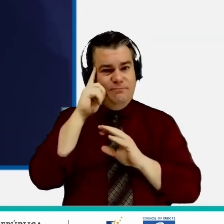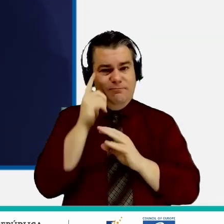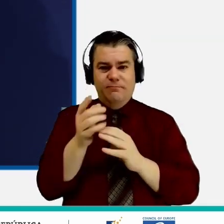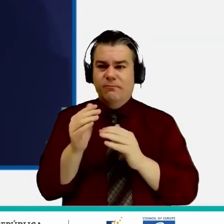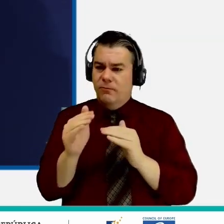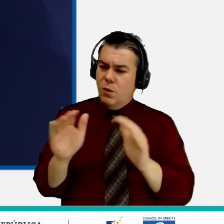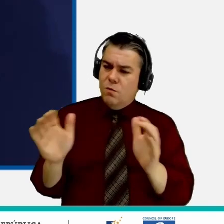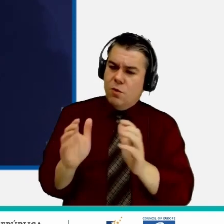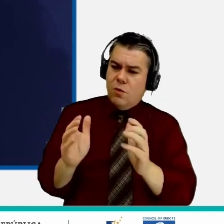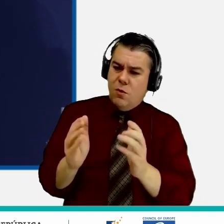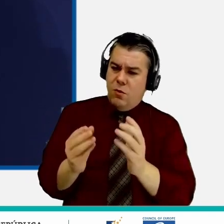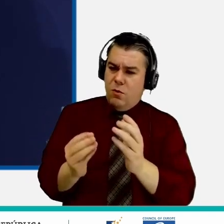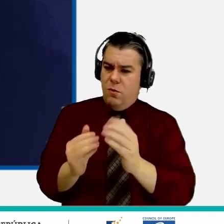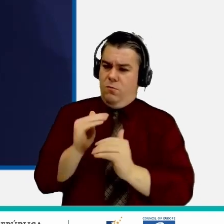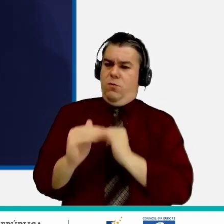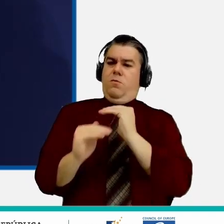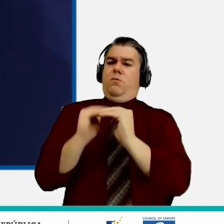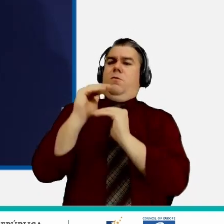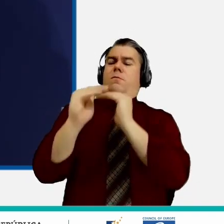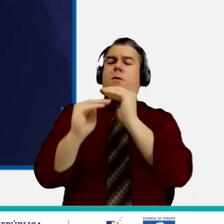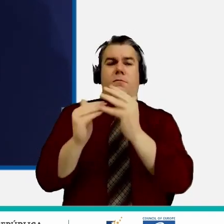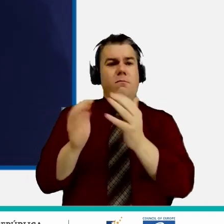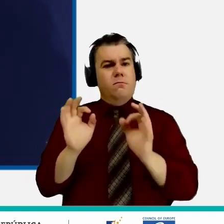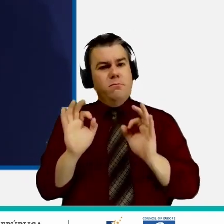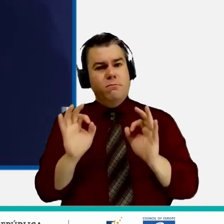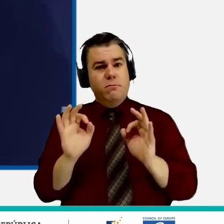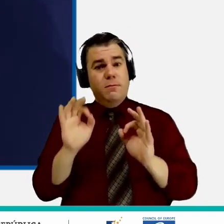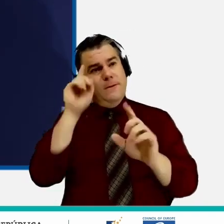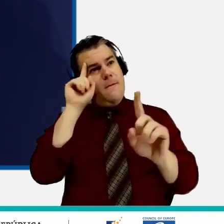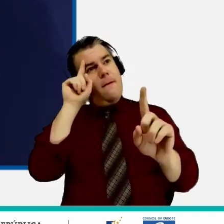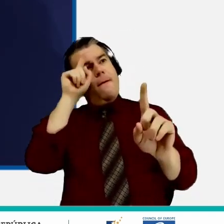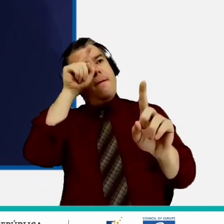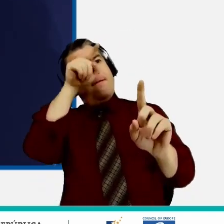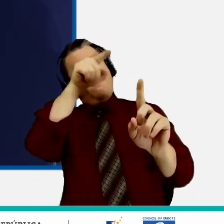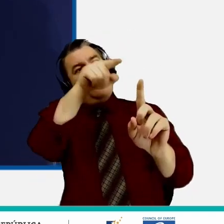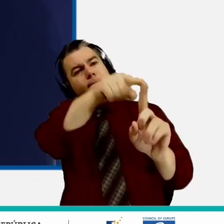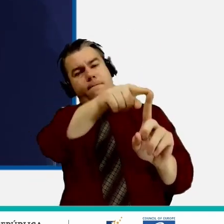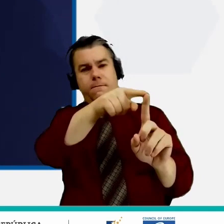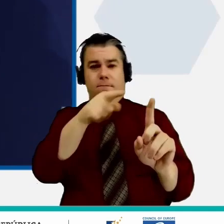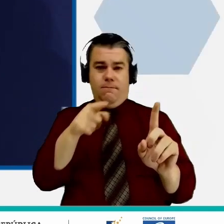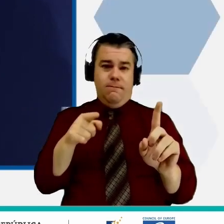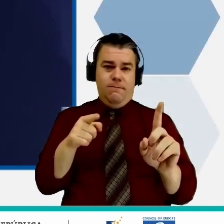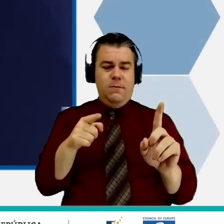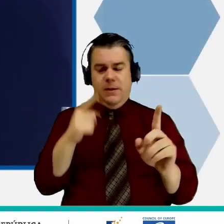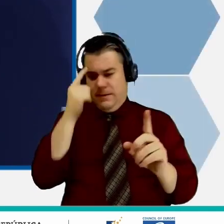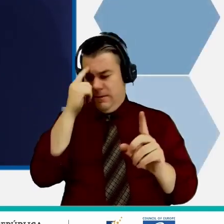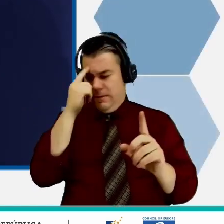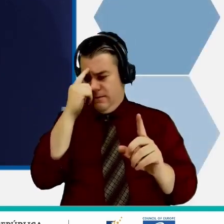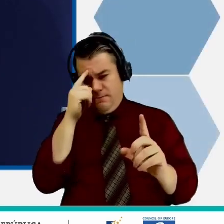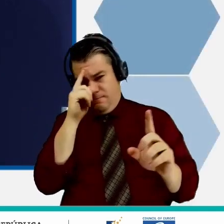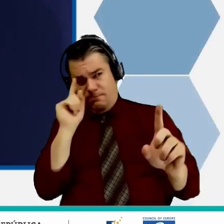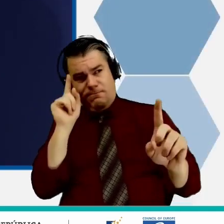We also think long-term. This is also one thing, right? Like, how can we institutionalize long-term thinking?